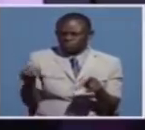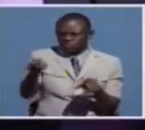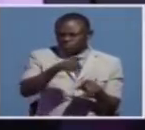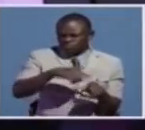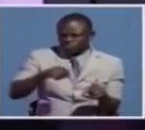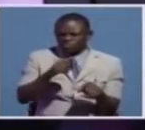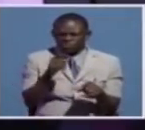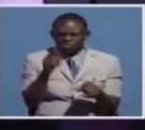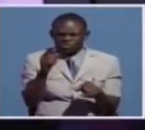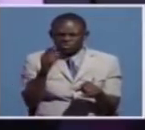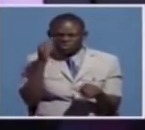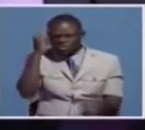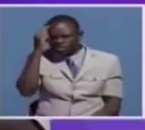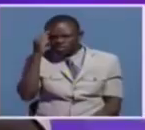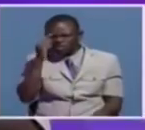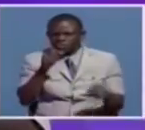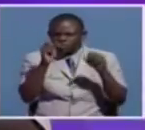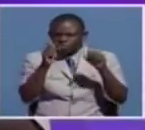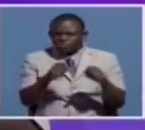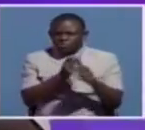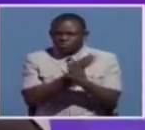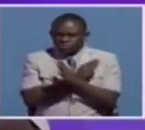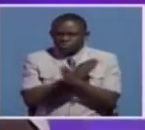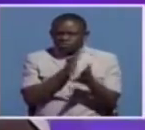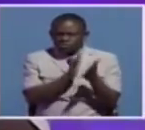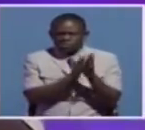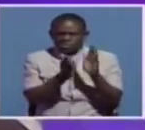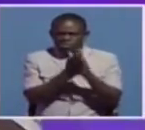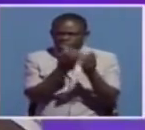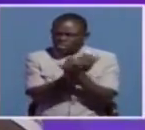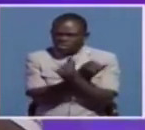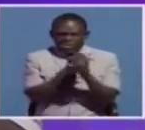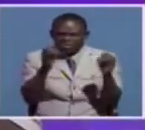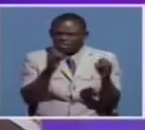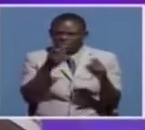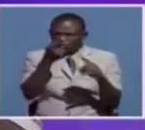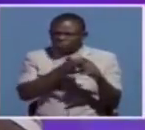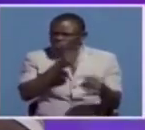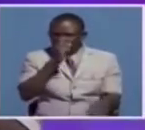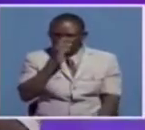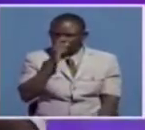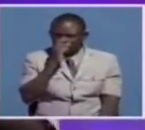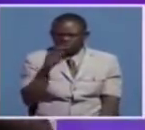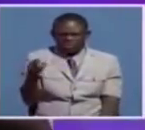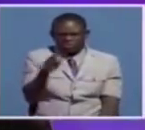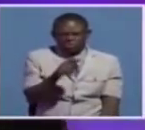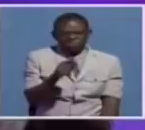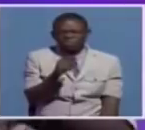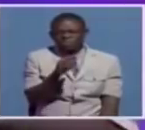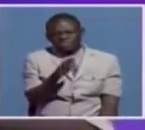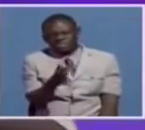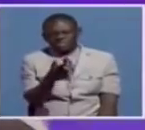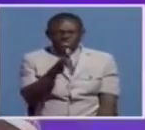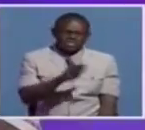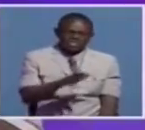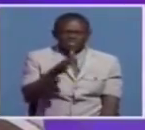take the country out of the hands of the colonialists. That was, you could hear those doubts of being circulating